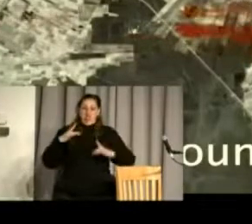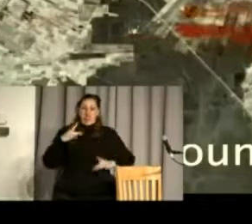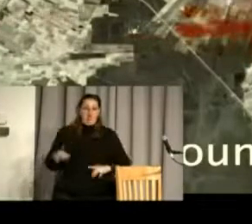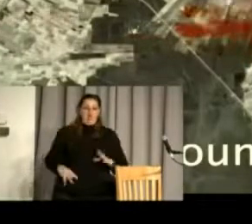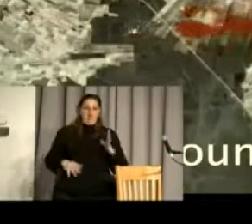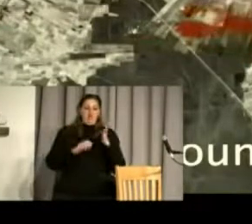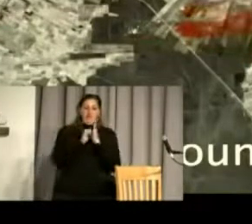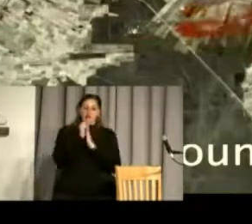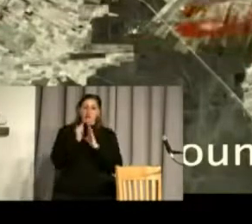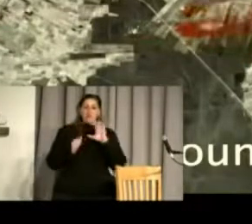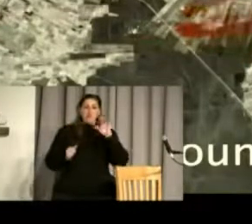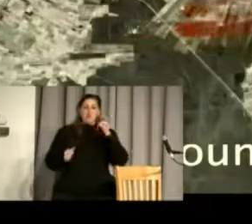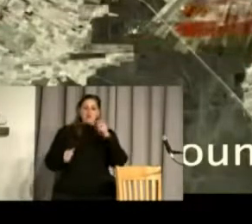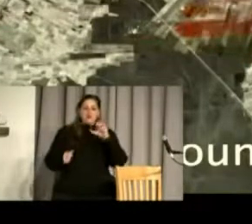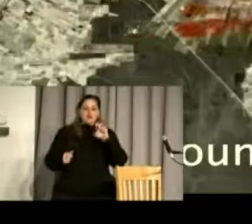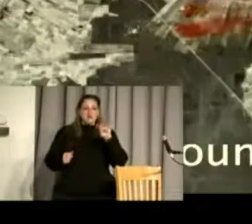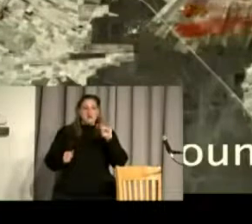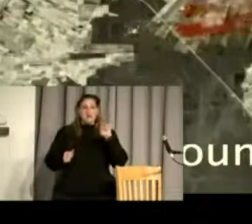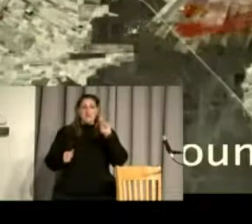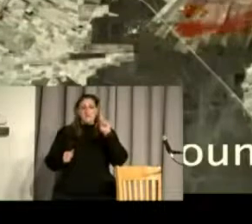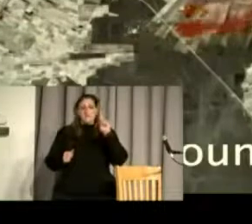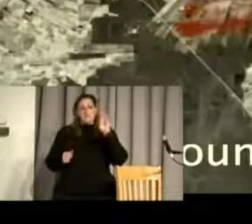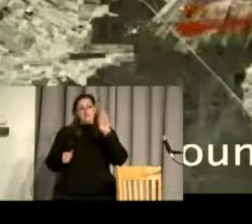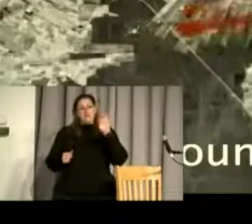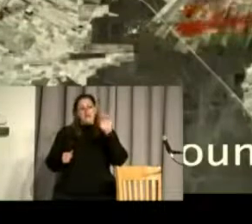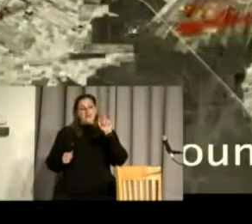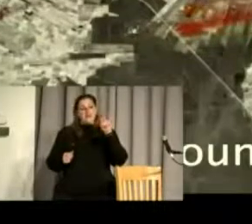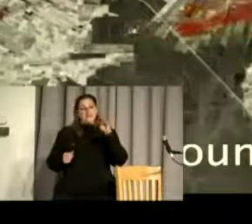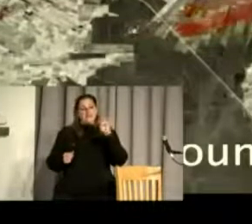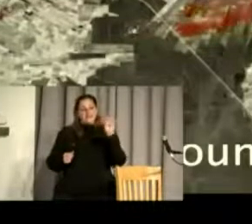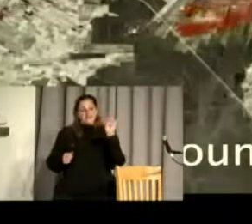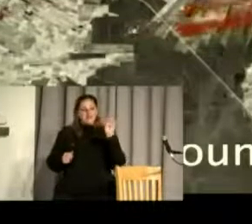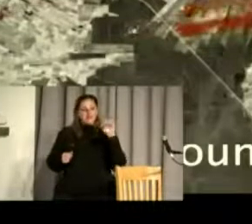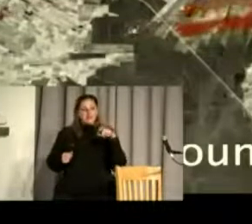ethylene oxide, and benzene, as well as